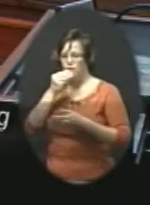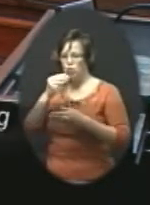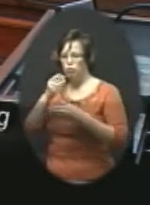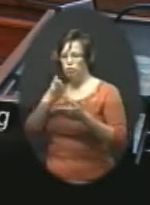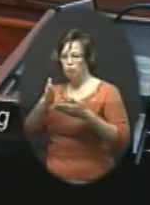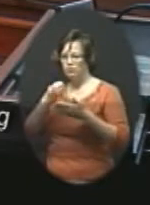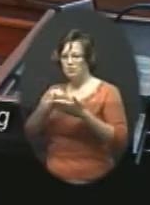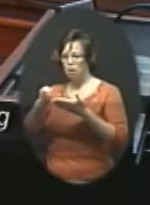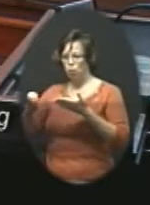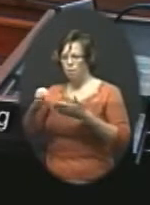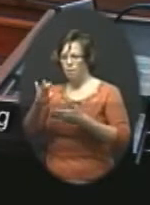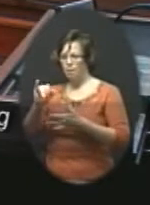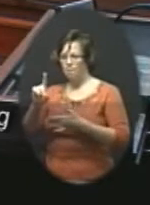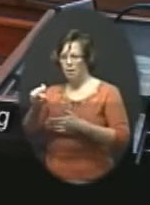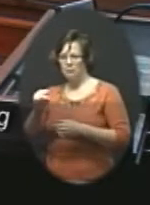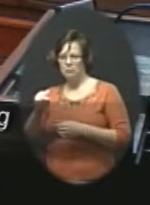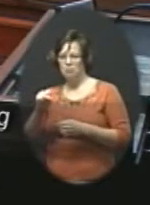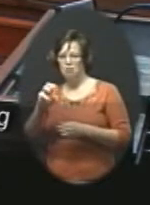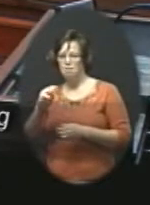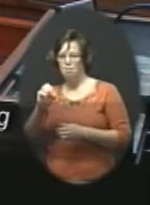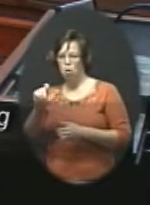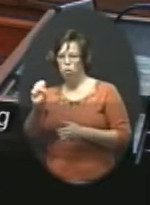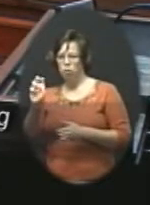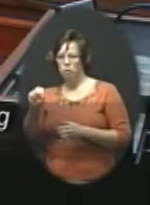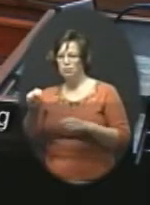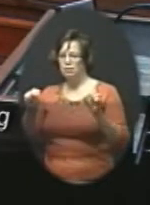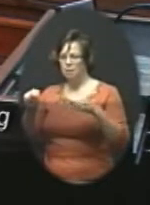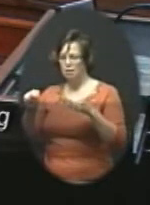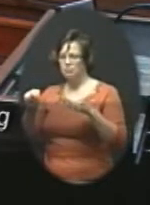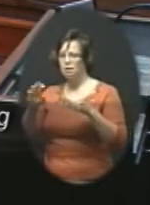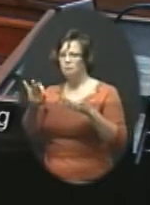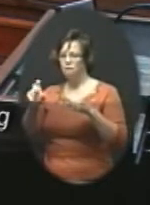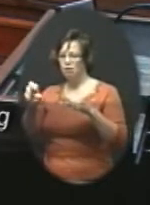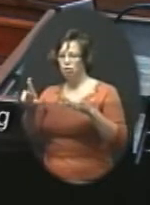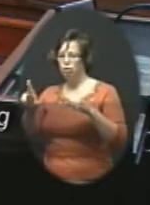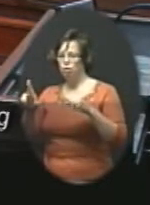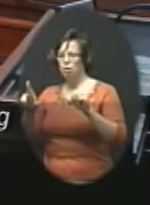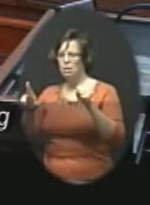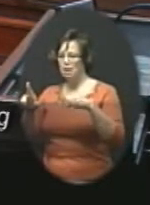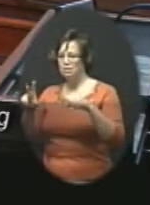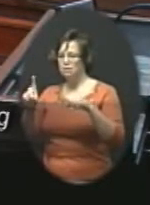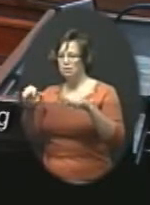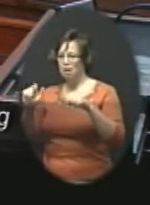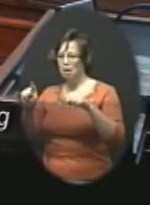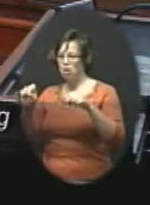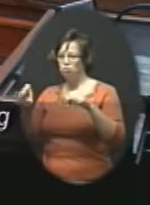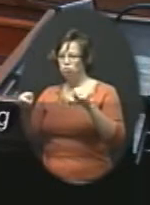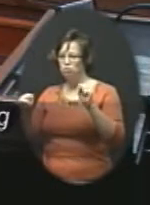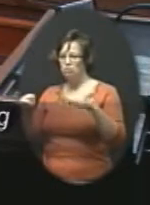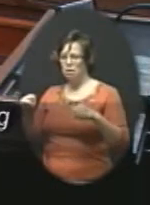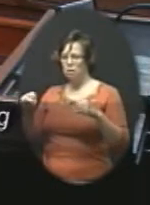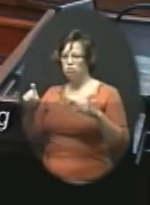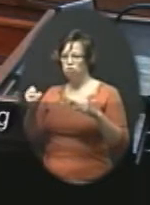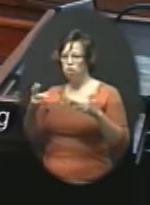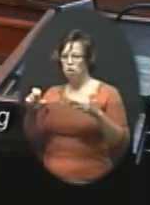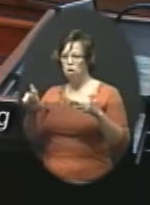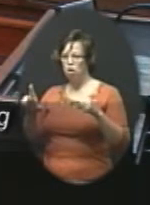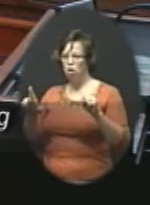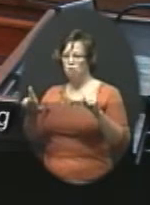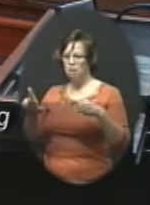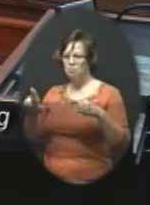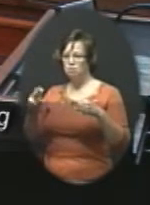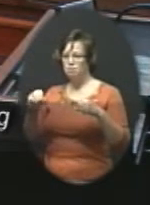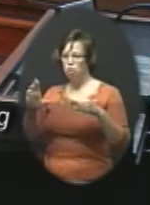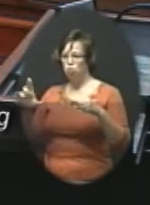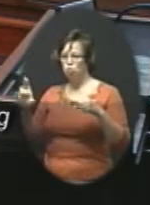service equipment bids. Ms. Hibb? Mrs. Martin? Yes. Mrs. Felter? Yes. Dr. Daniels? Yes. Mr. Scheer? Yes. Mr.